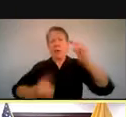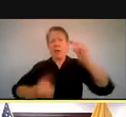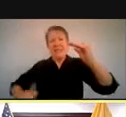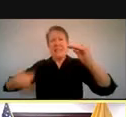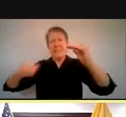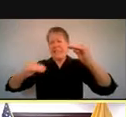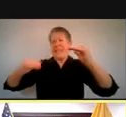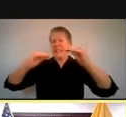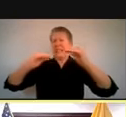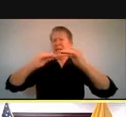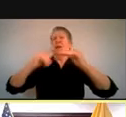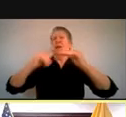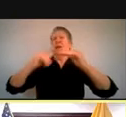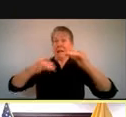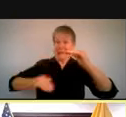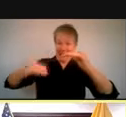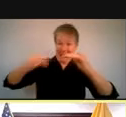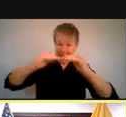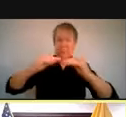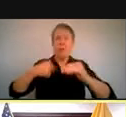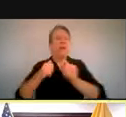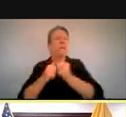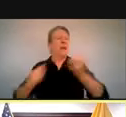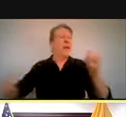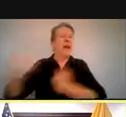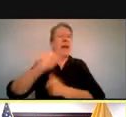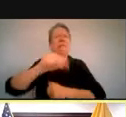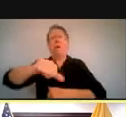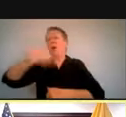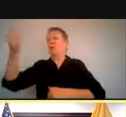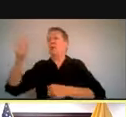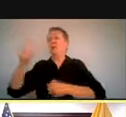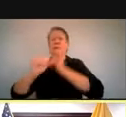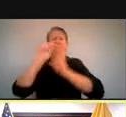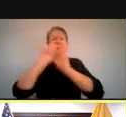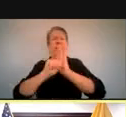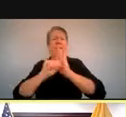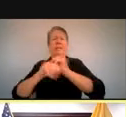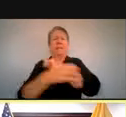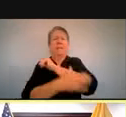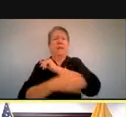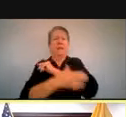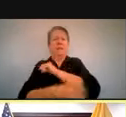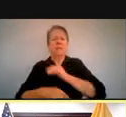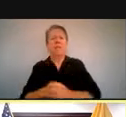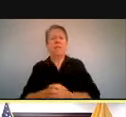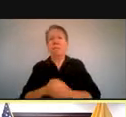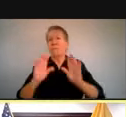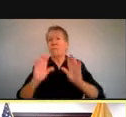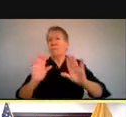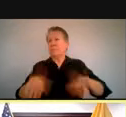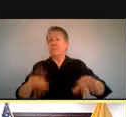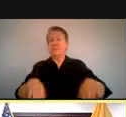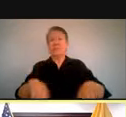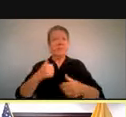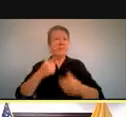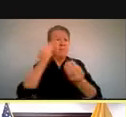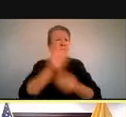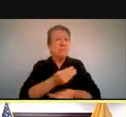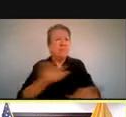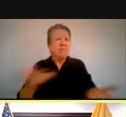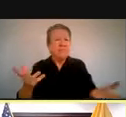have said up front, I'm joined by a trio of outstanding individuals and great leaders. First, by the woman who needs no introduction,